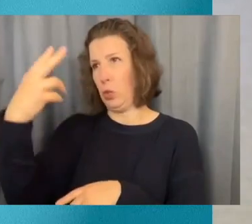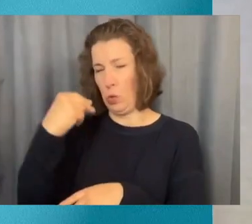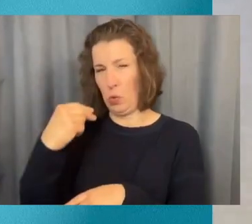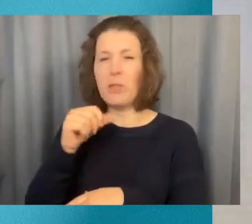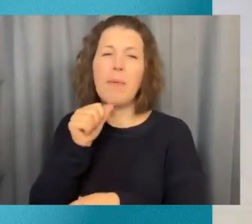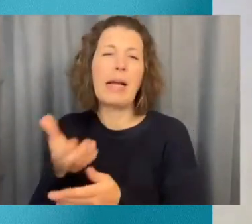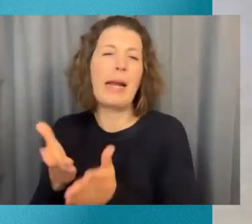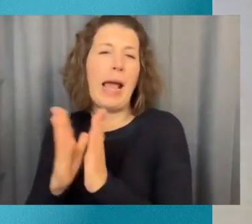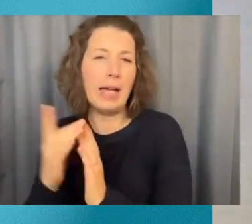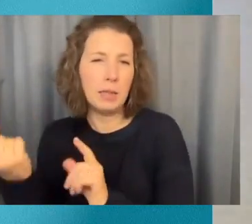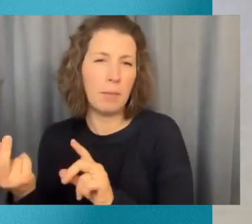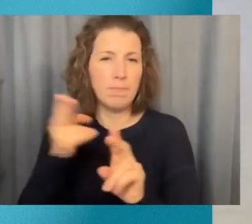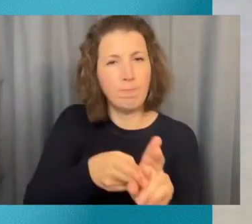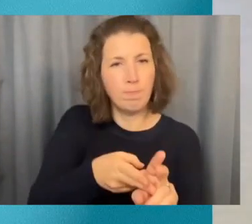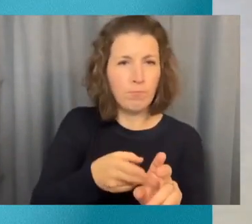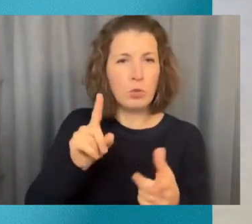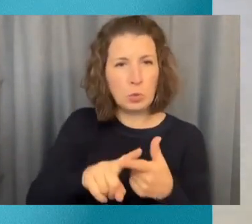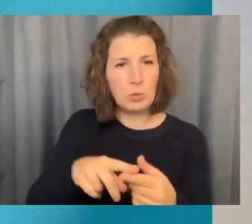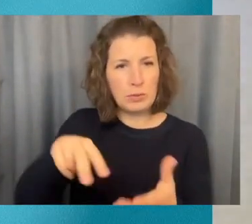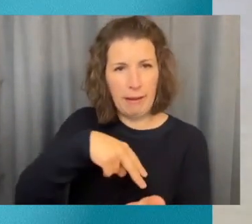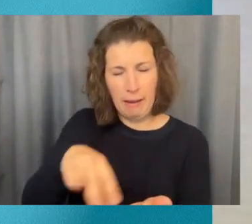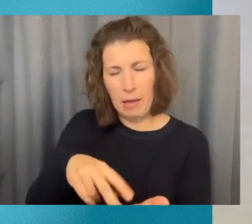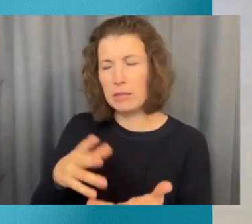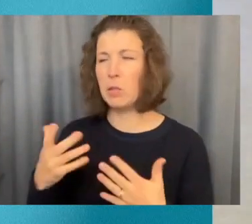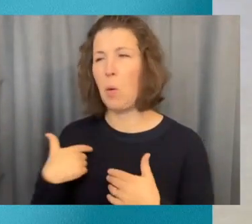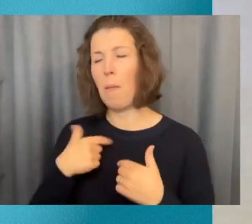weren't going to do it anyways.